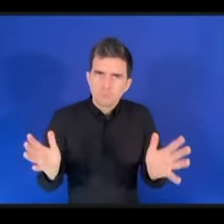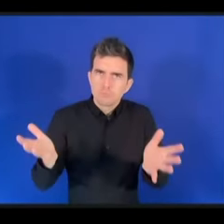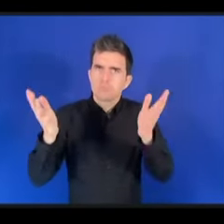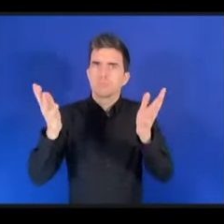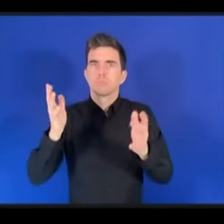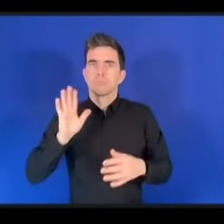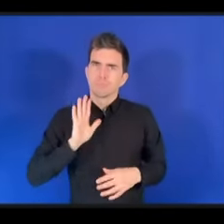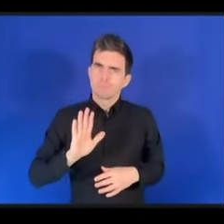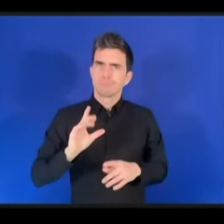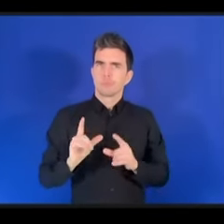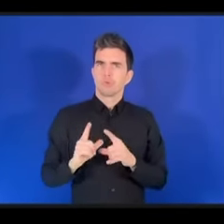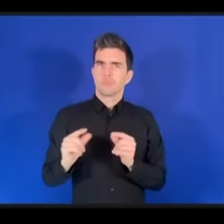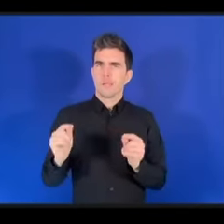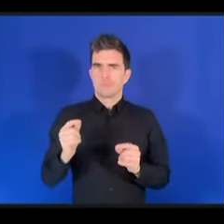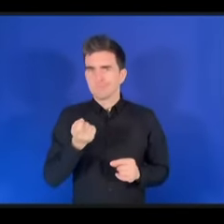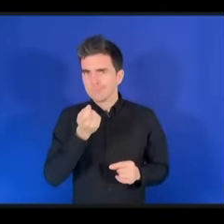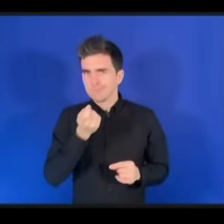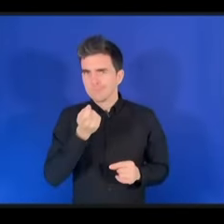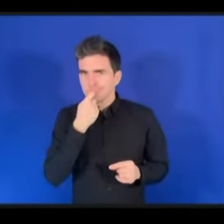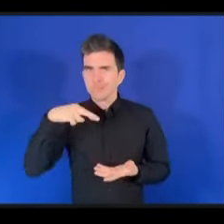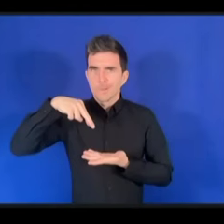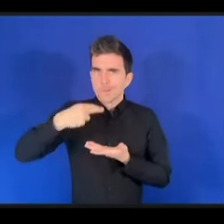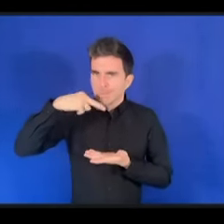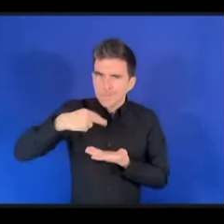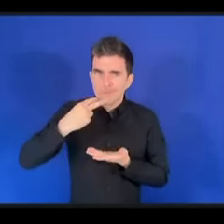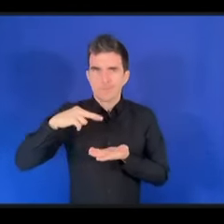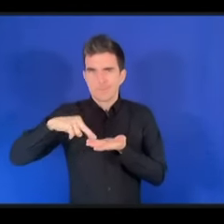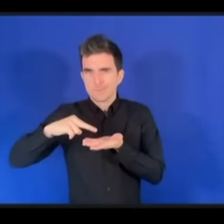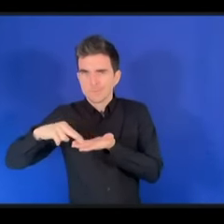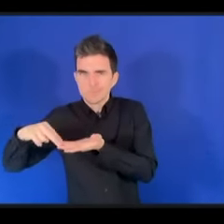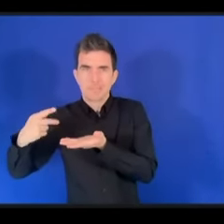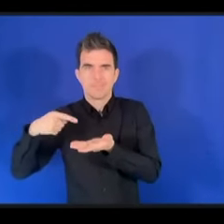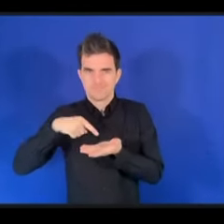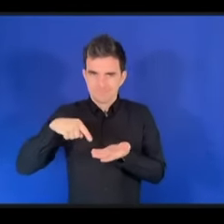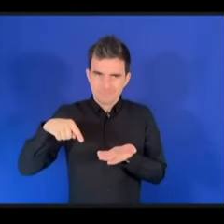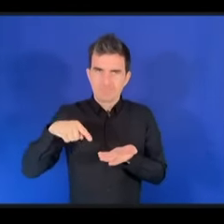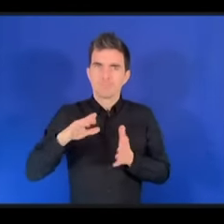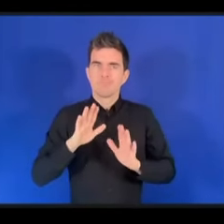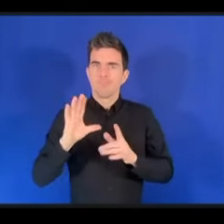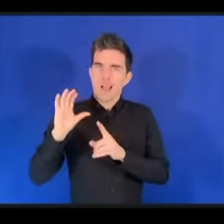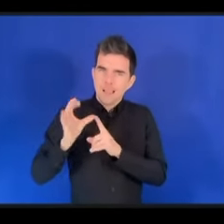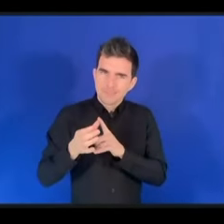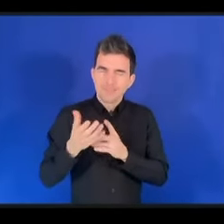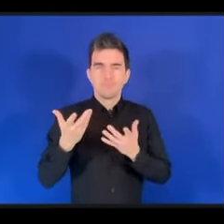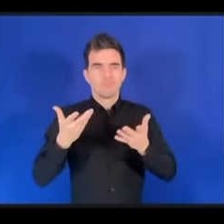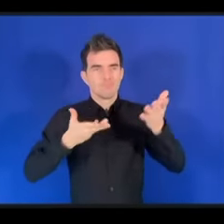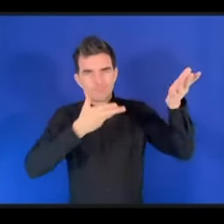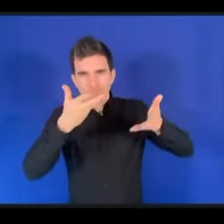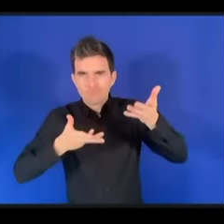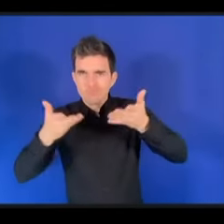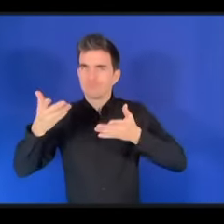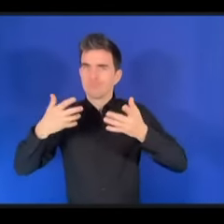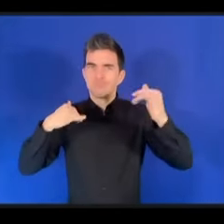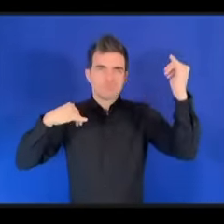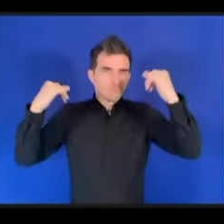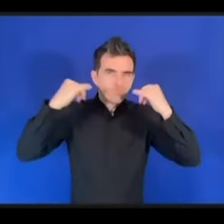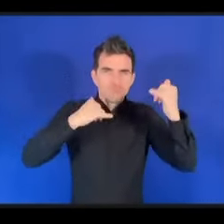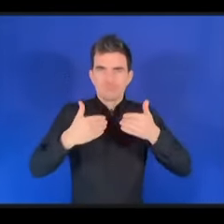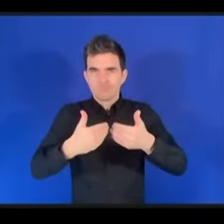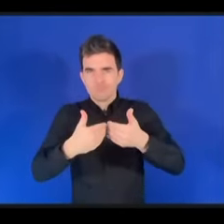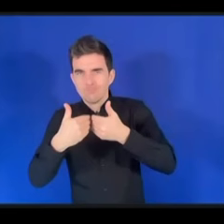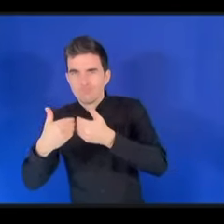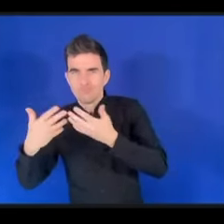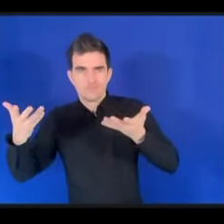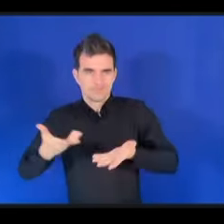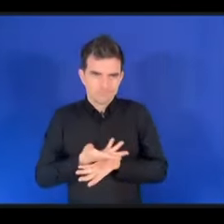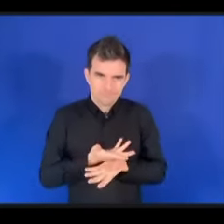And we try to disseminate the culture of Japan and tradition